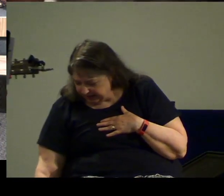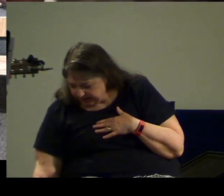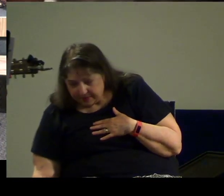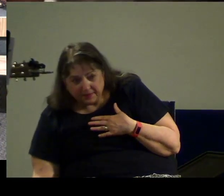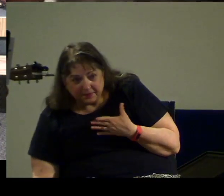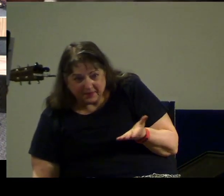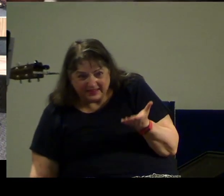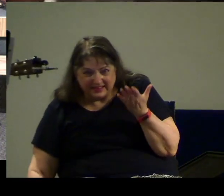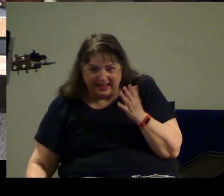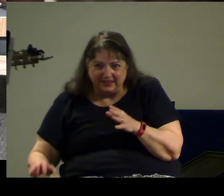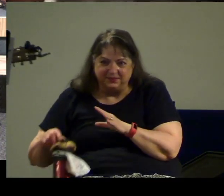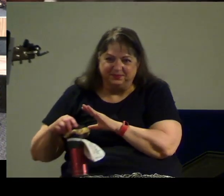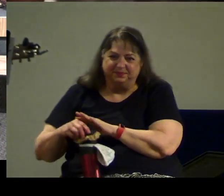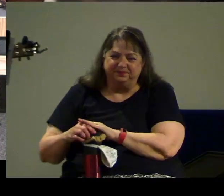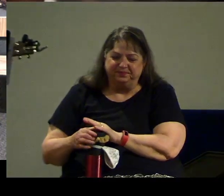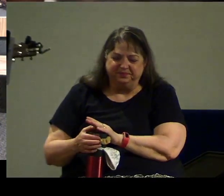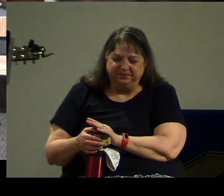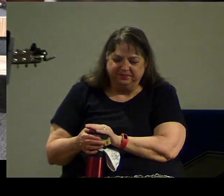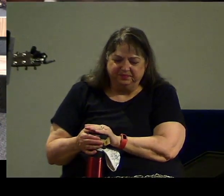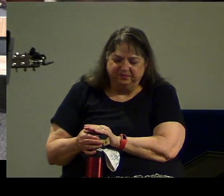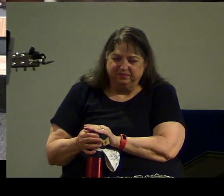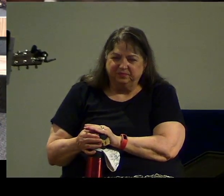Would you please stand for our closing song?